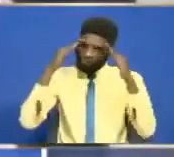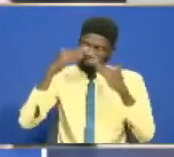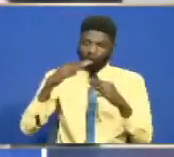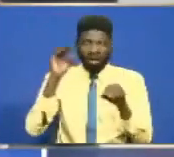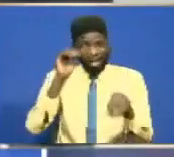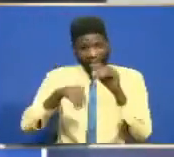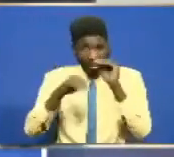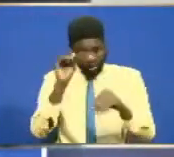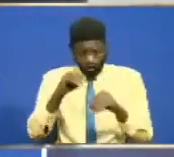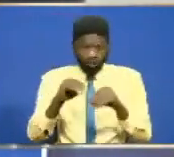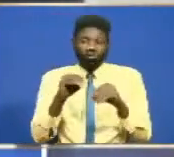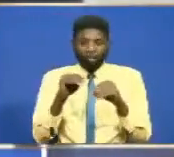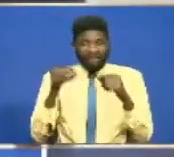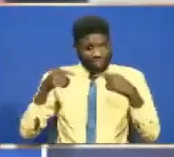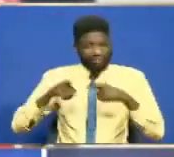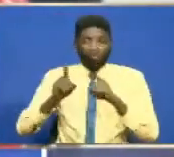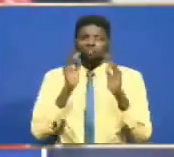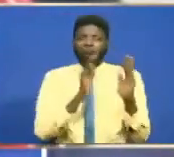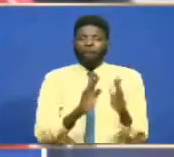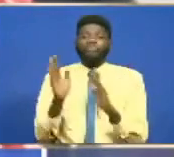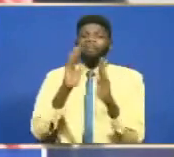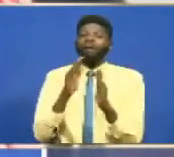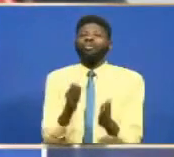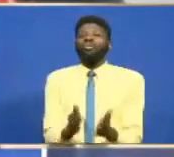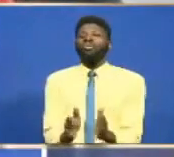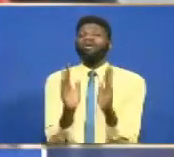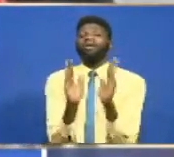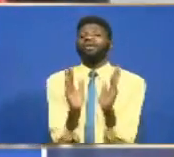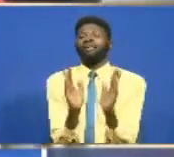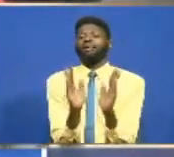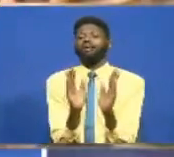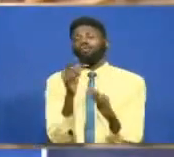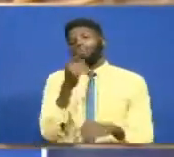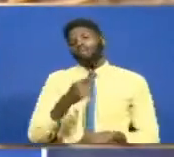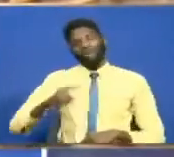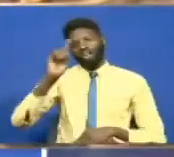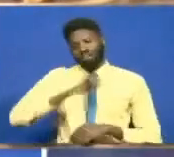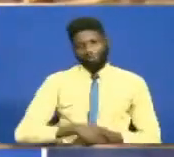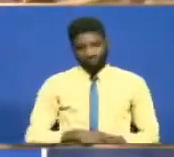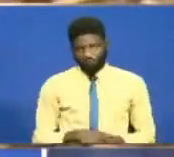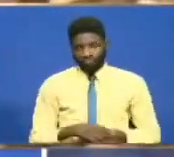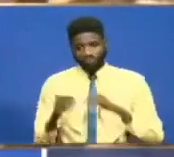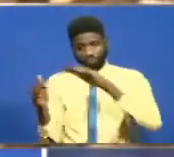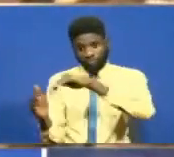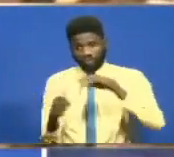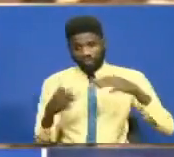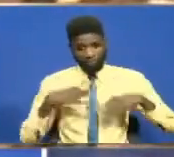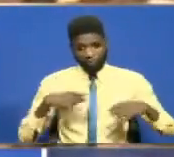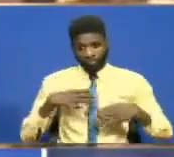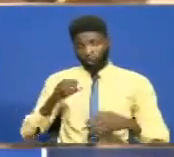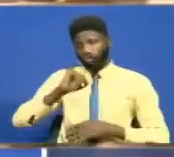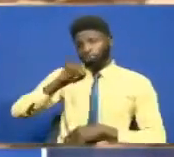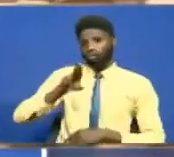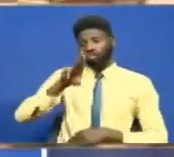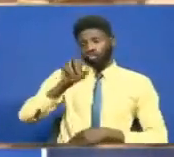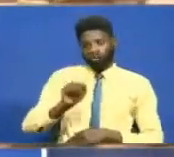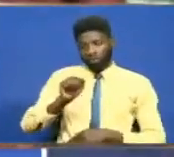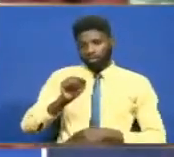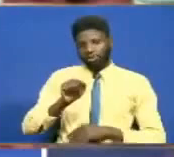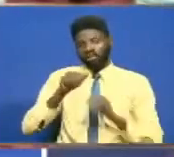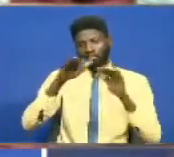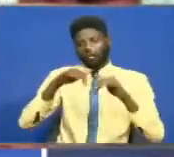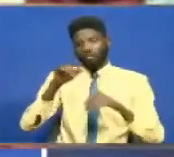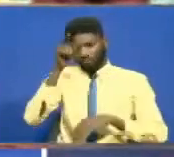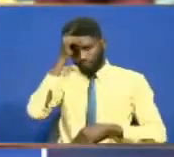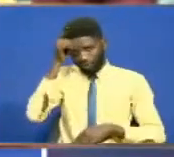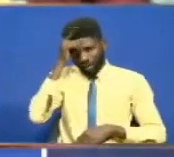uchaguzi wameorganize kwa njia ile njia inayofaa. Meanwhile, residents of Juja Farm Village in Kiambu County